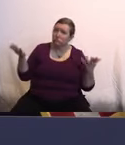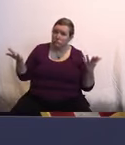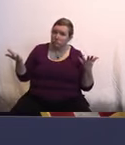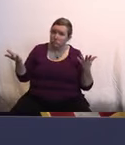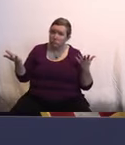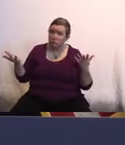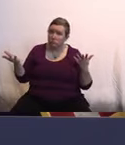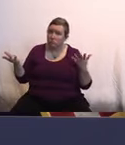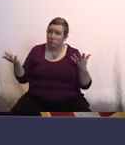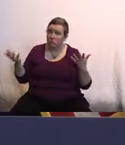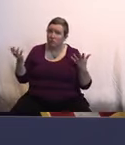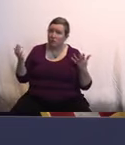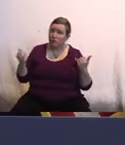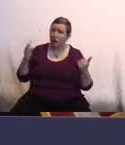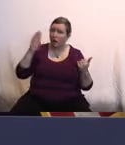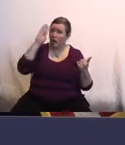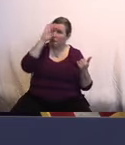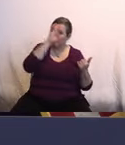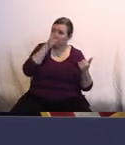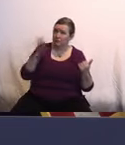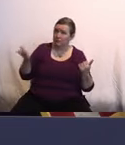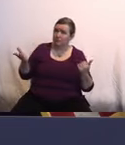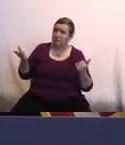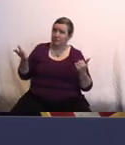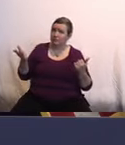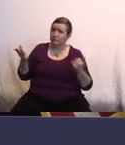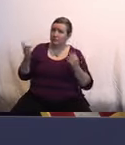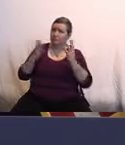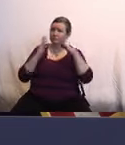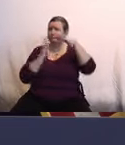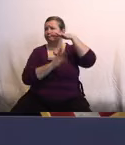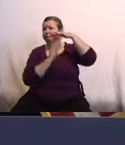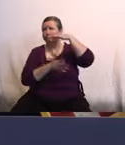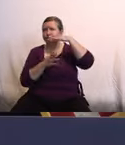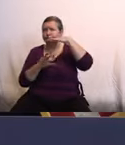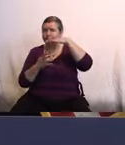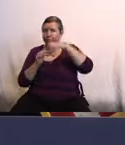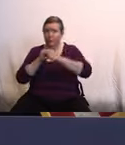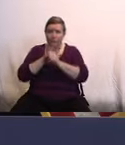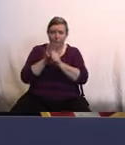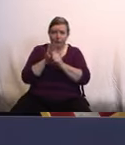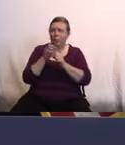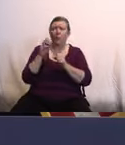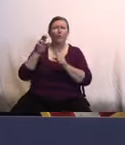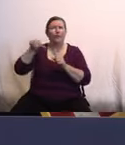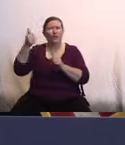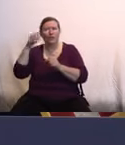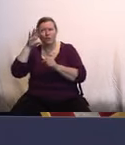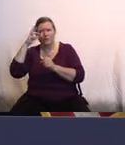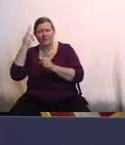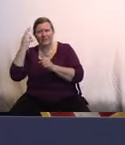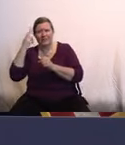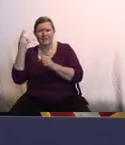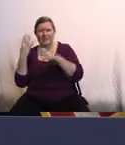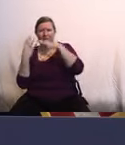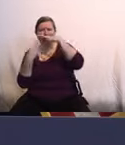hospitalizations right now have COVID as their principal diagnosis? And how does that compare to earlier in the pandemic, say spring 2020?